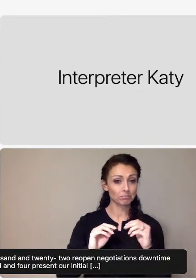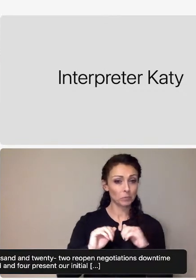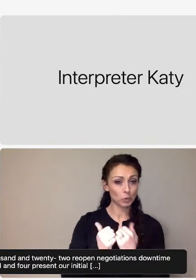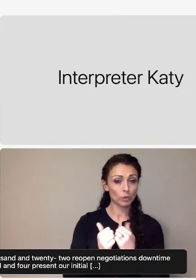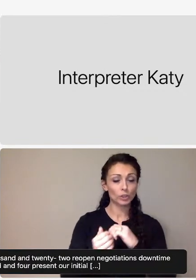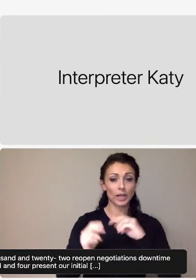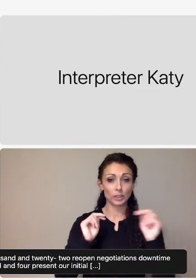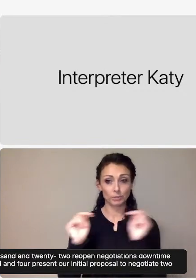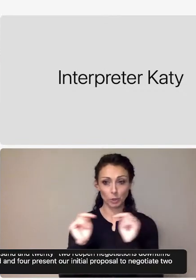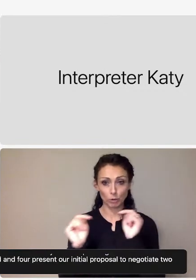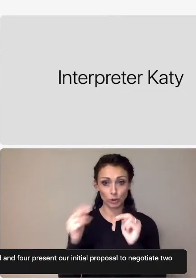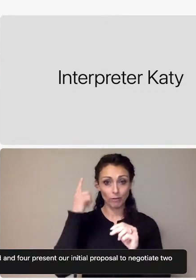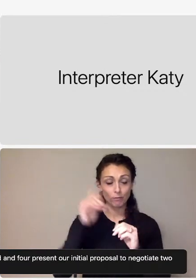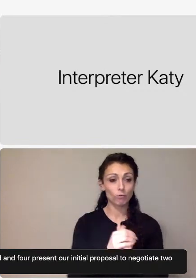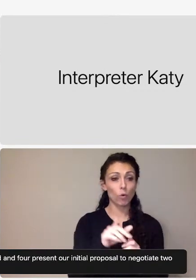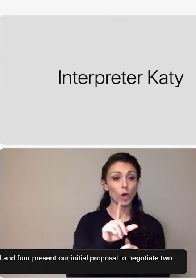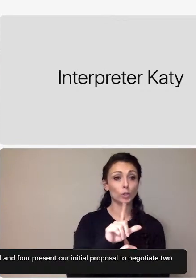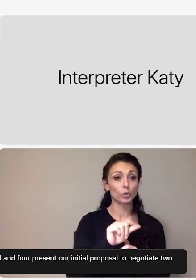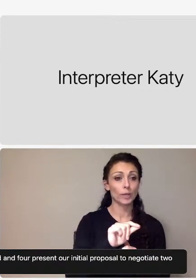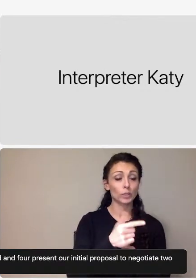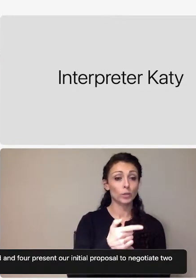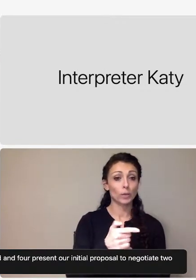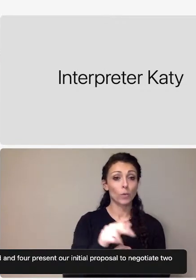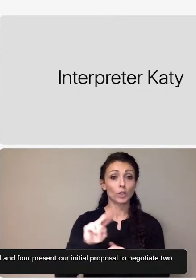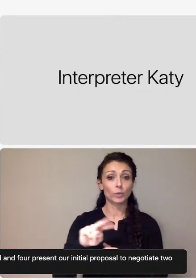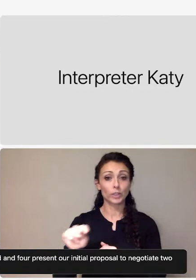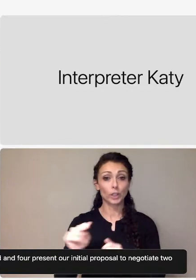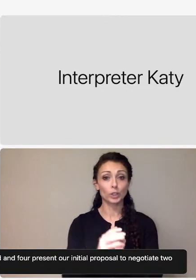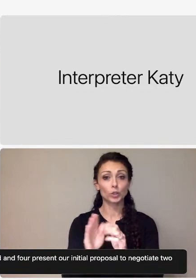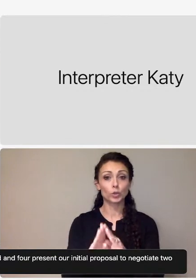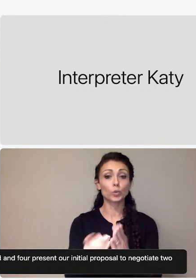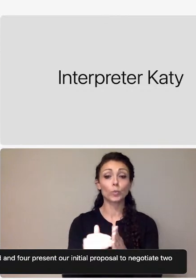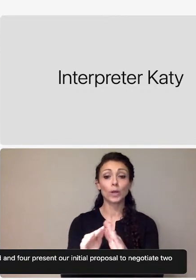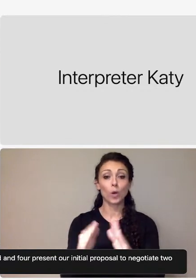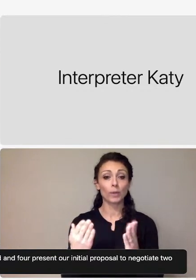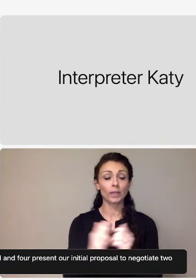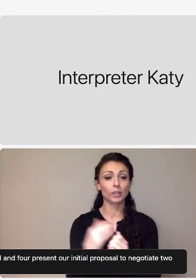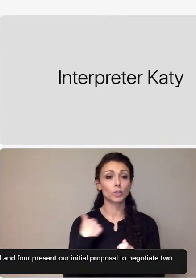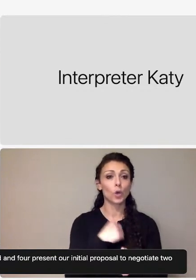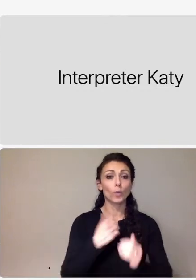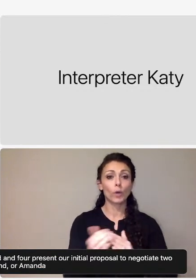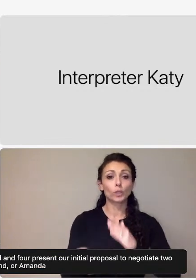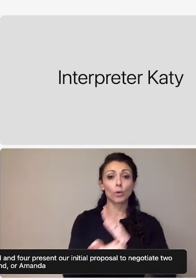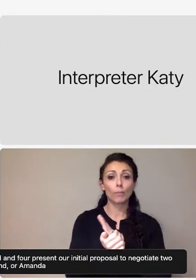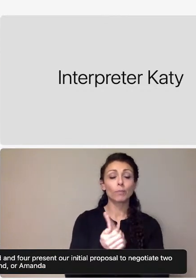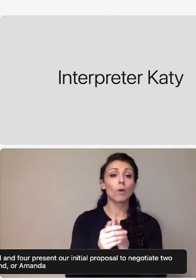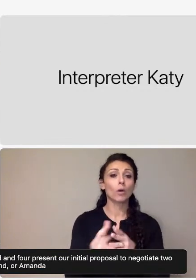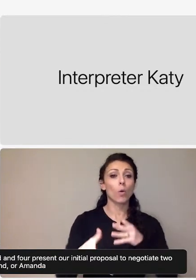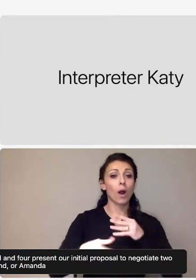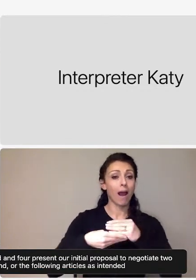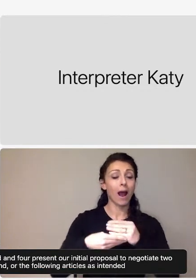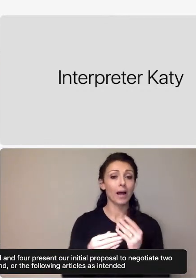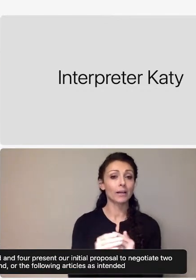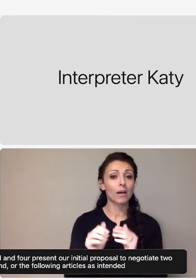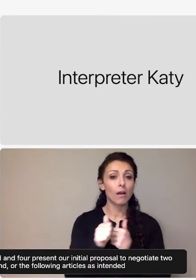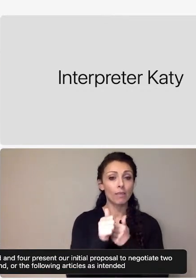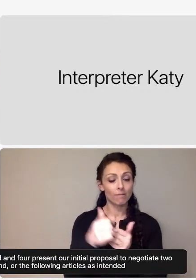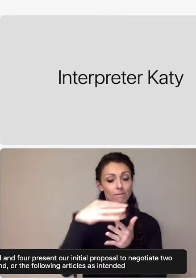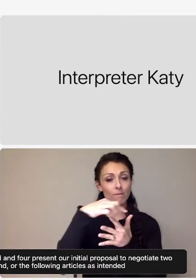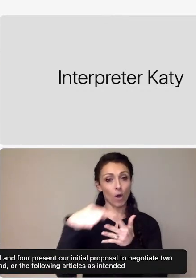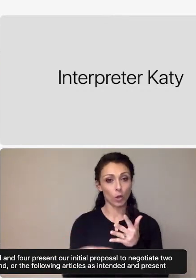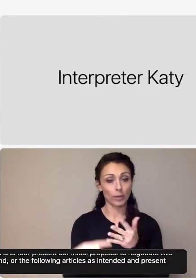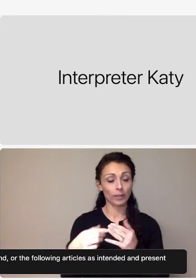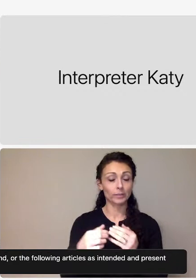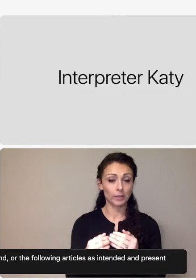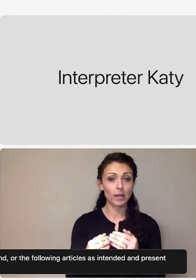2021 2022 reopeners csca desires to alter and or amend the following articles as intended and presents our proposal for public